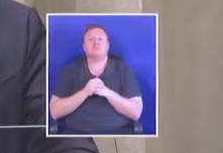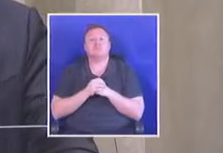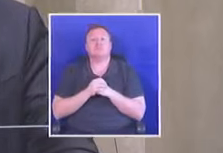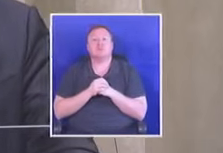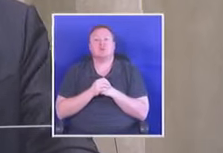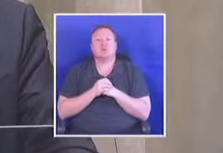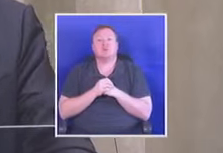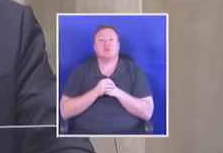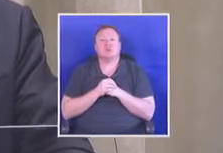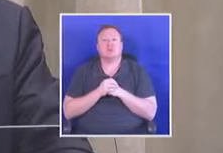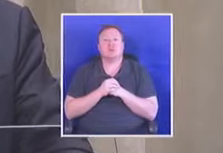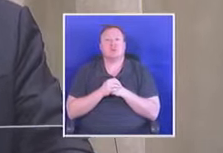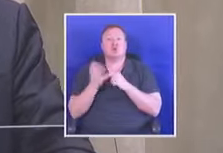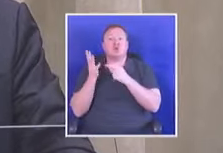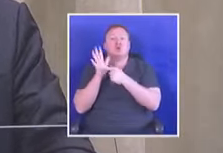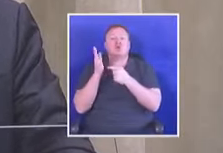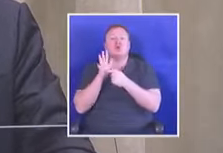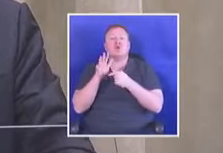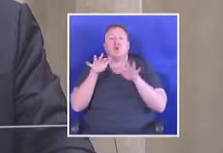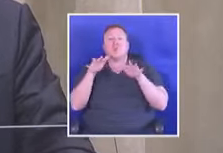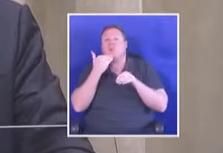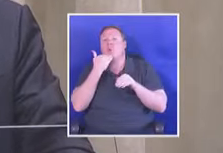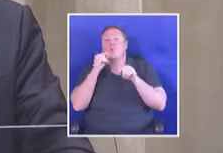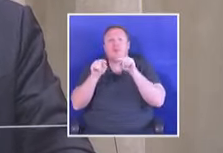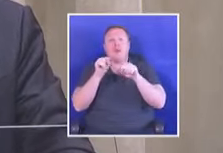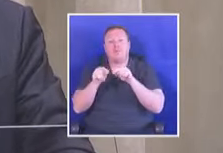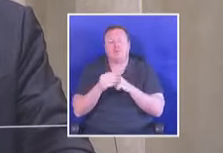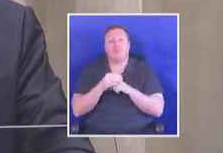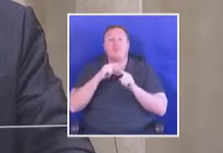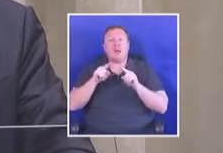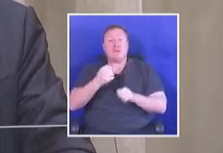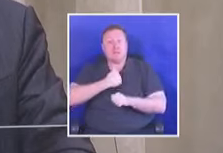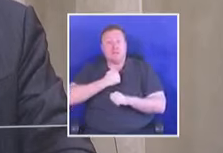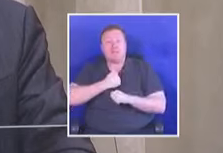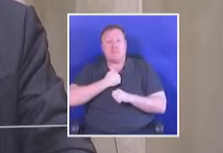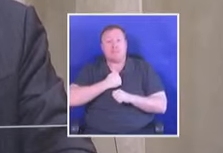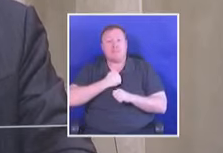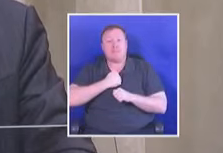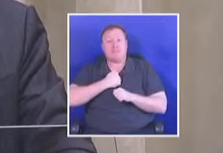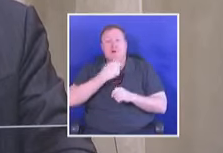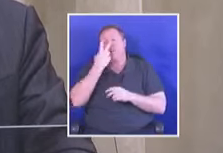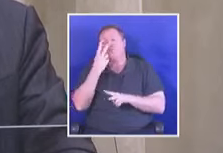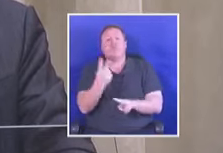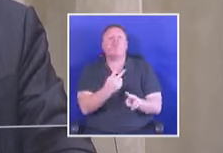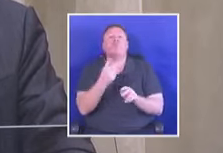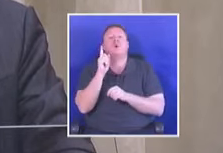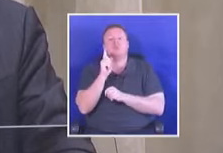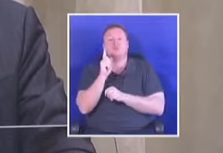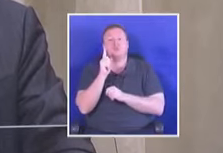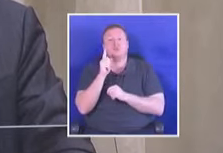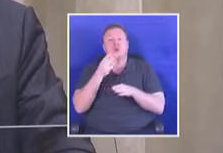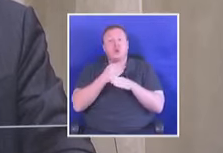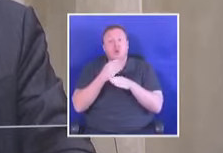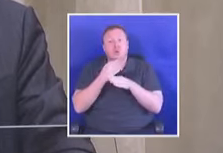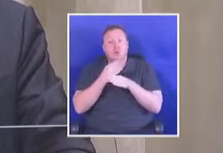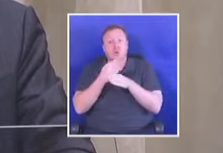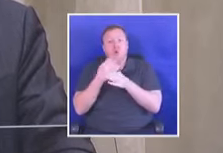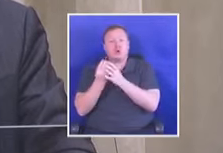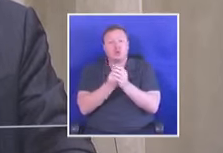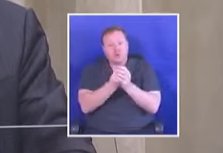who are to blame. My own approach is let us all work together to try and reposition